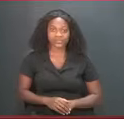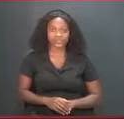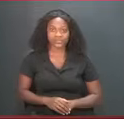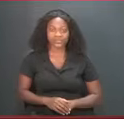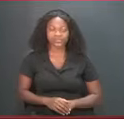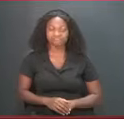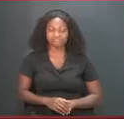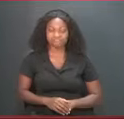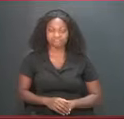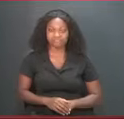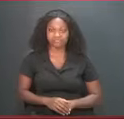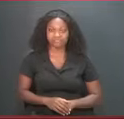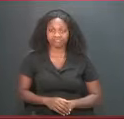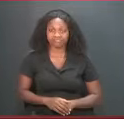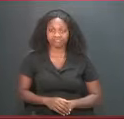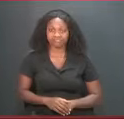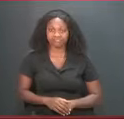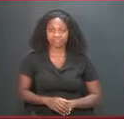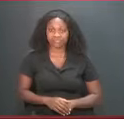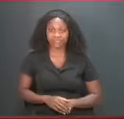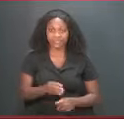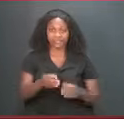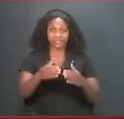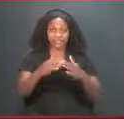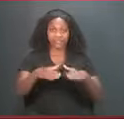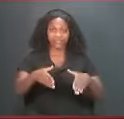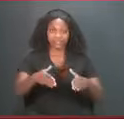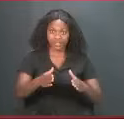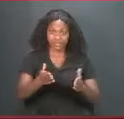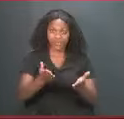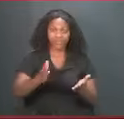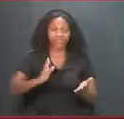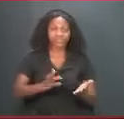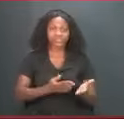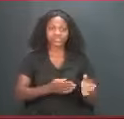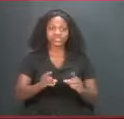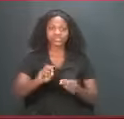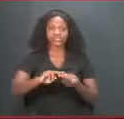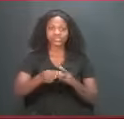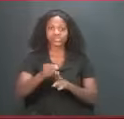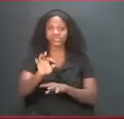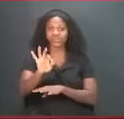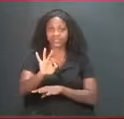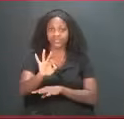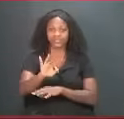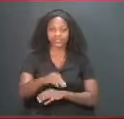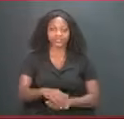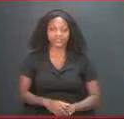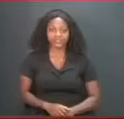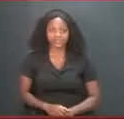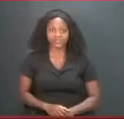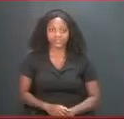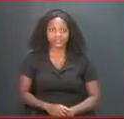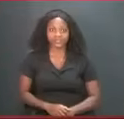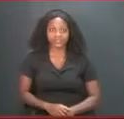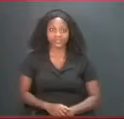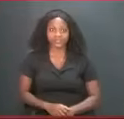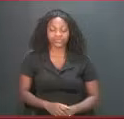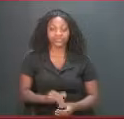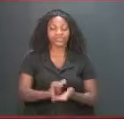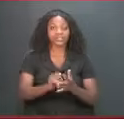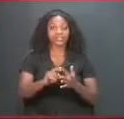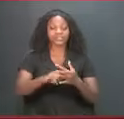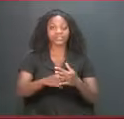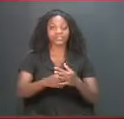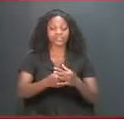convenience of the House, I want us to take item 9, which is at the